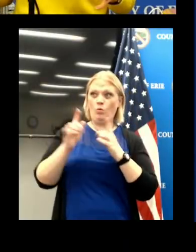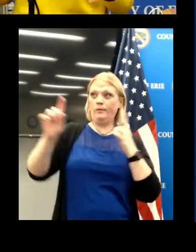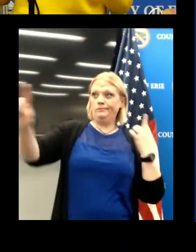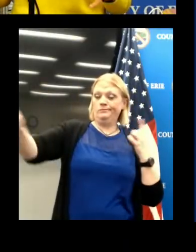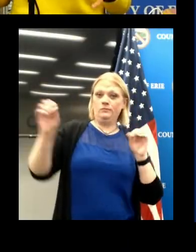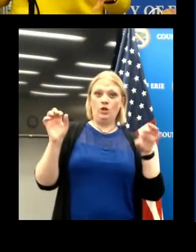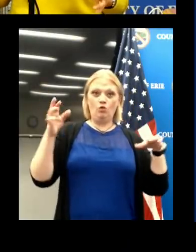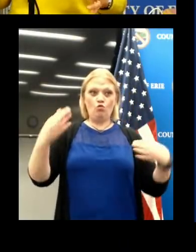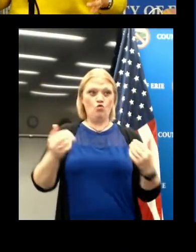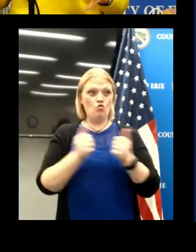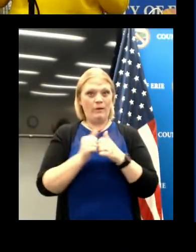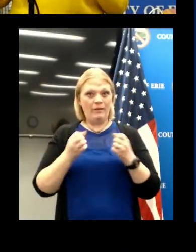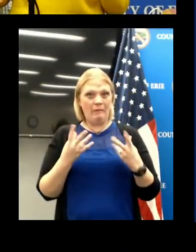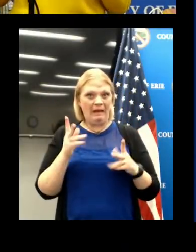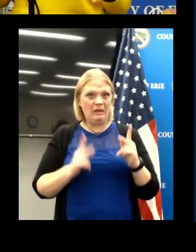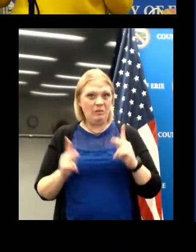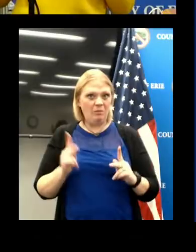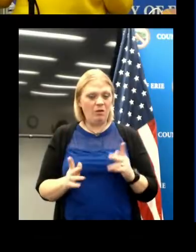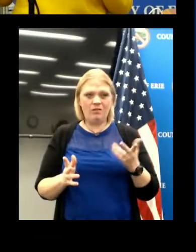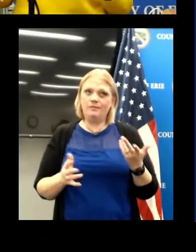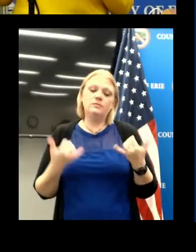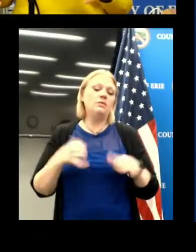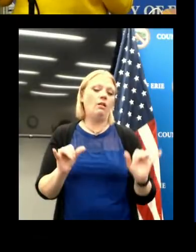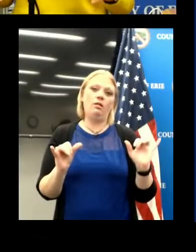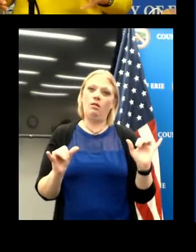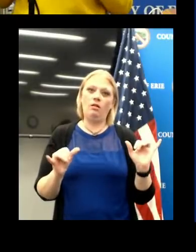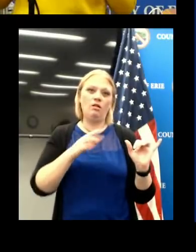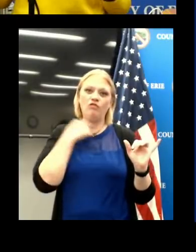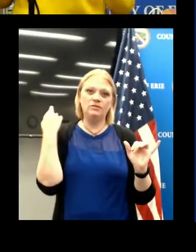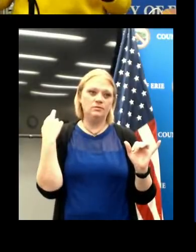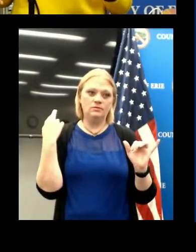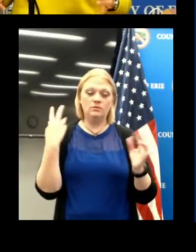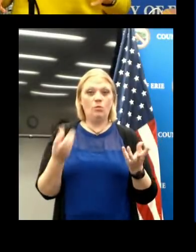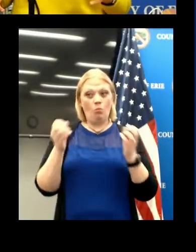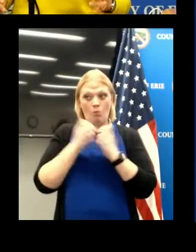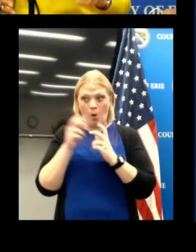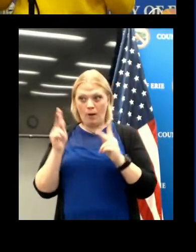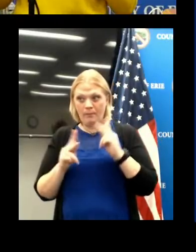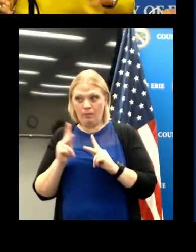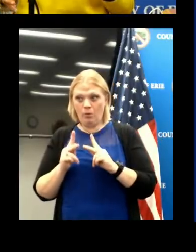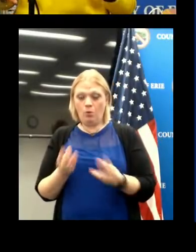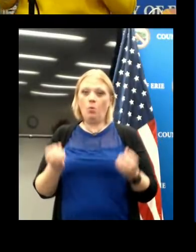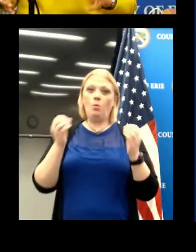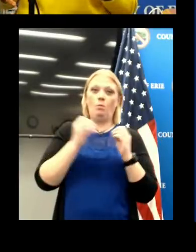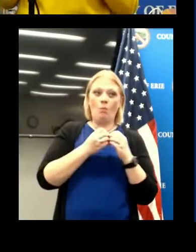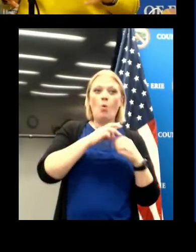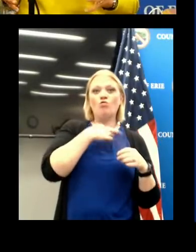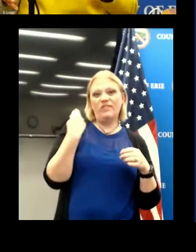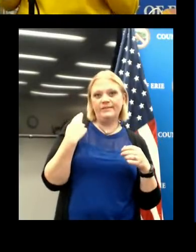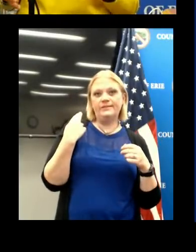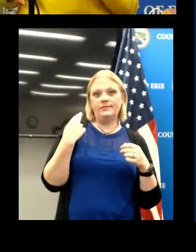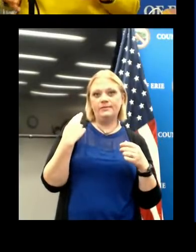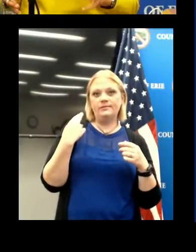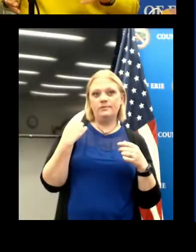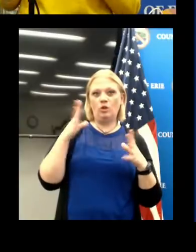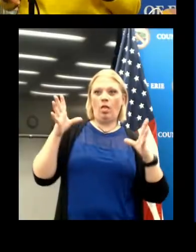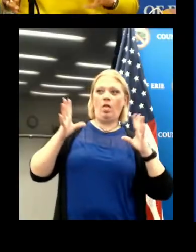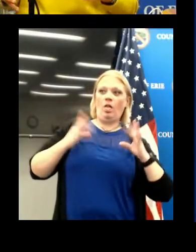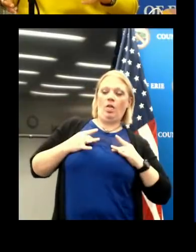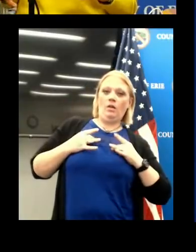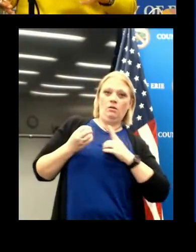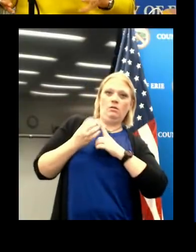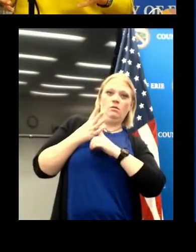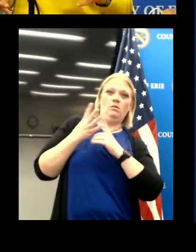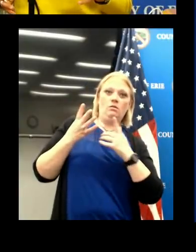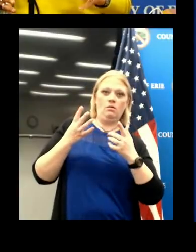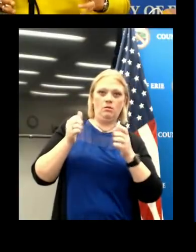in a room with a lot of people, you're still at risk. The more people in the room, the more at risk you are of being exposed to